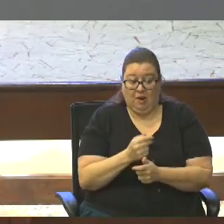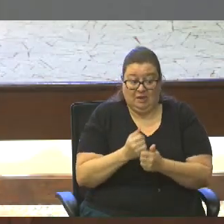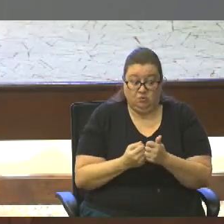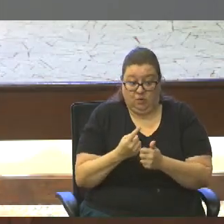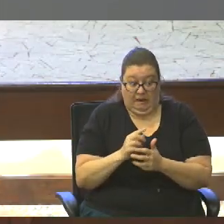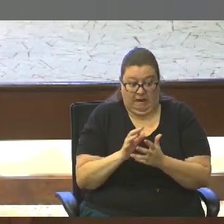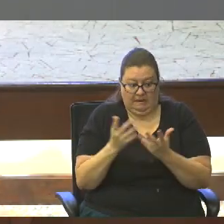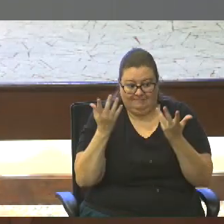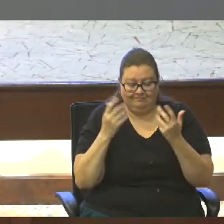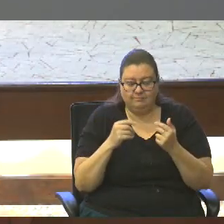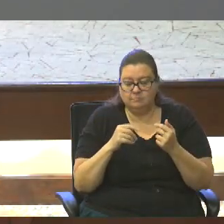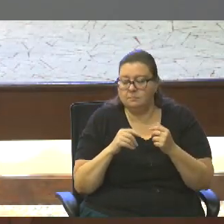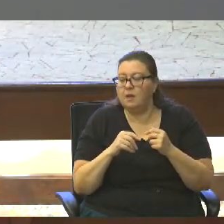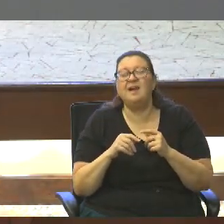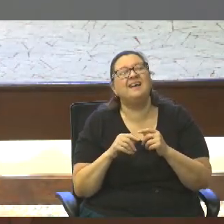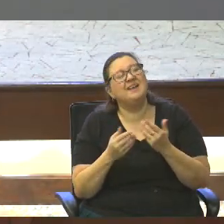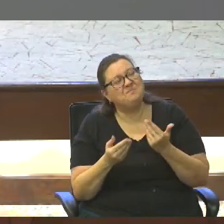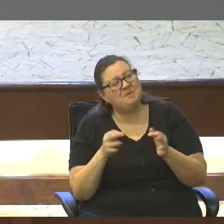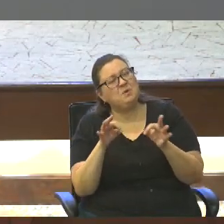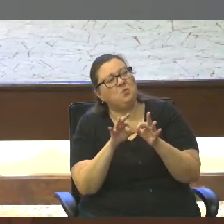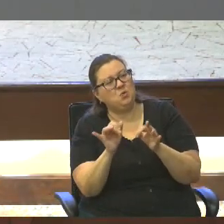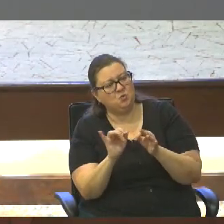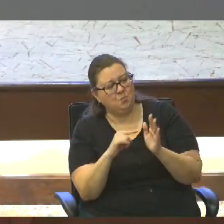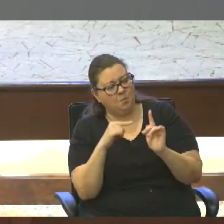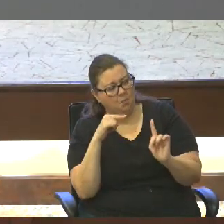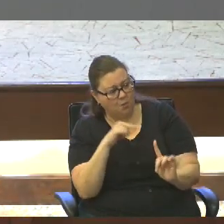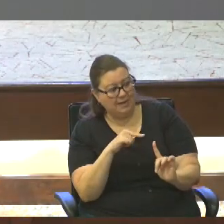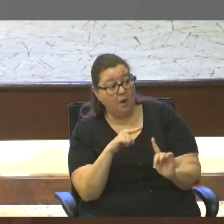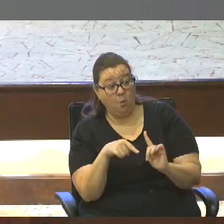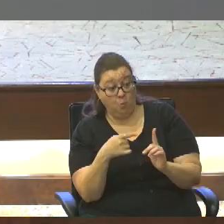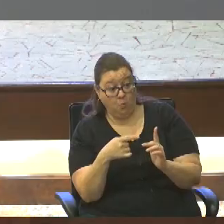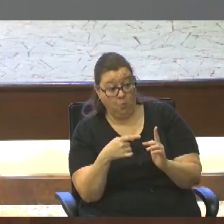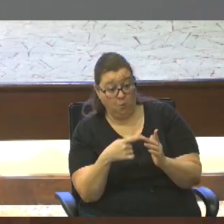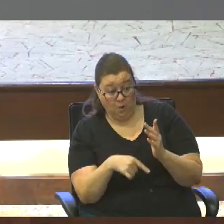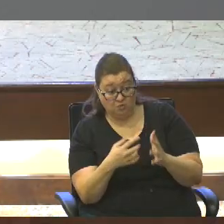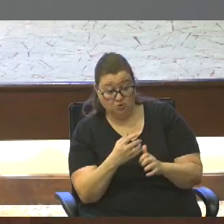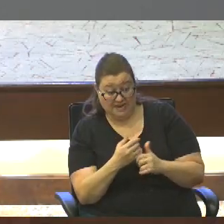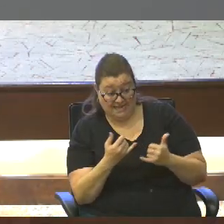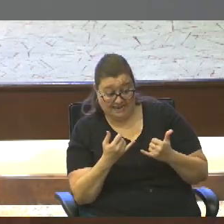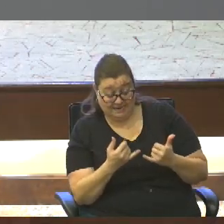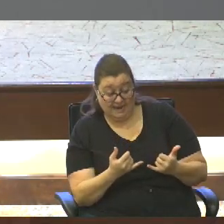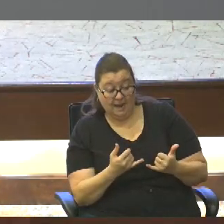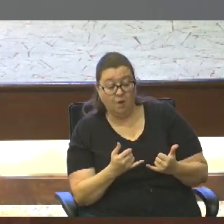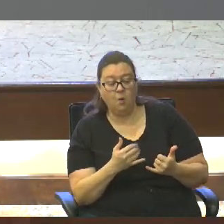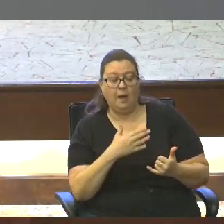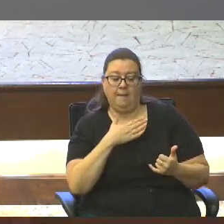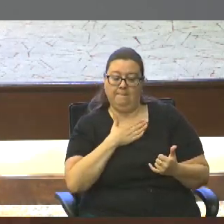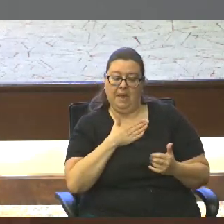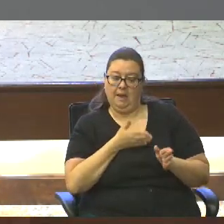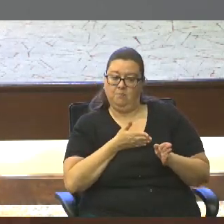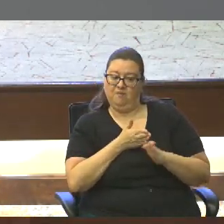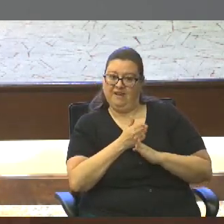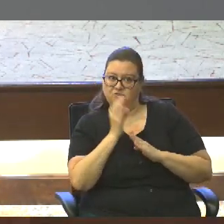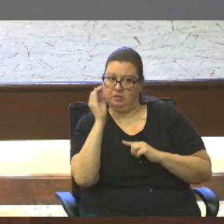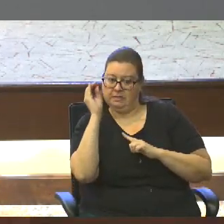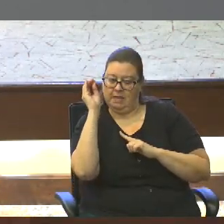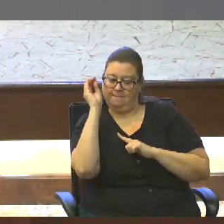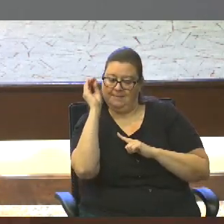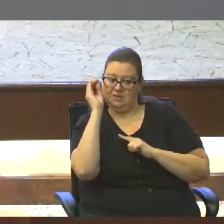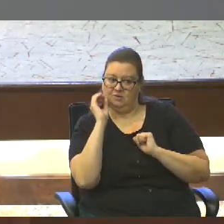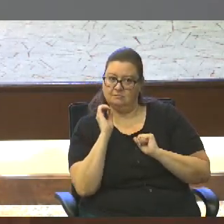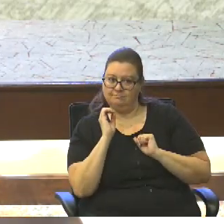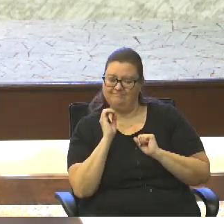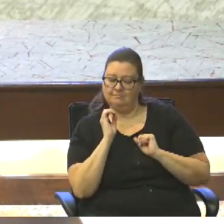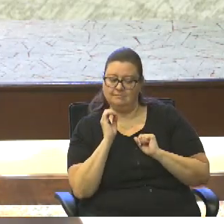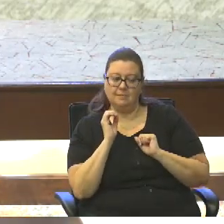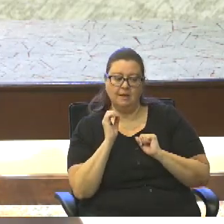It might also be worthwhile to point out that what you're getting right now is you're getting my professional opinion about these things.